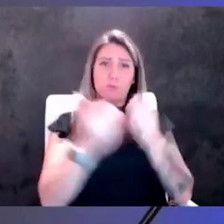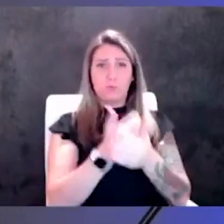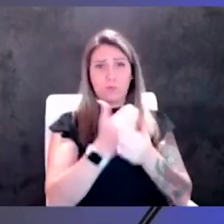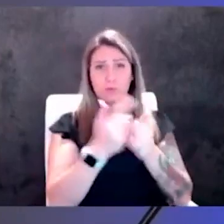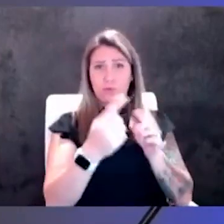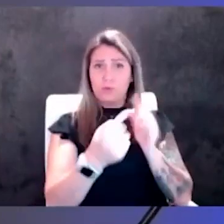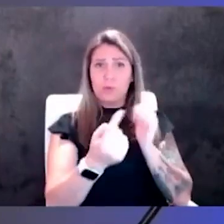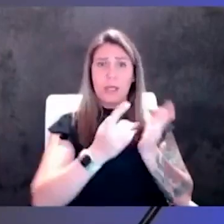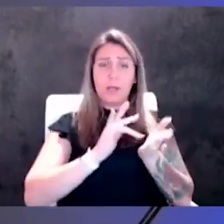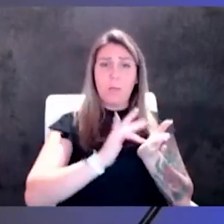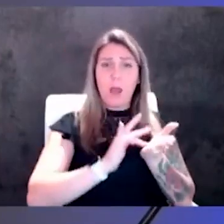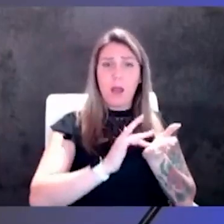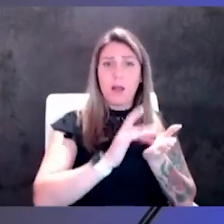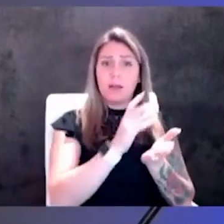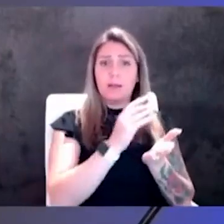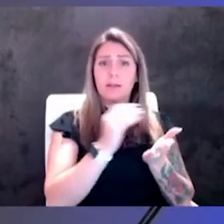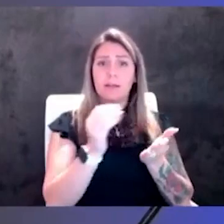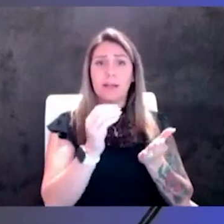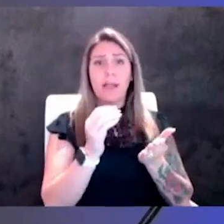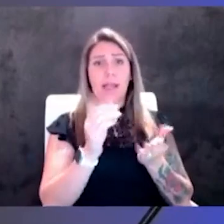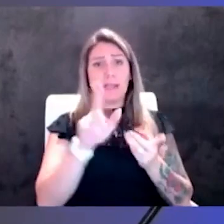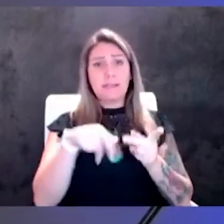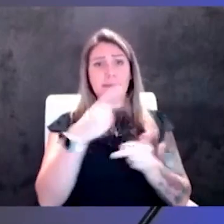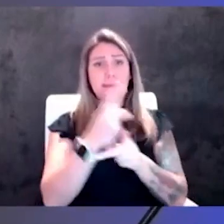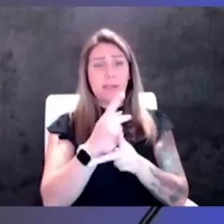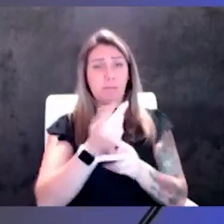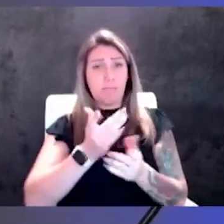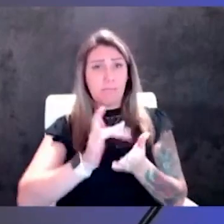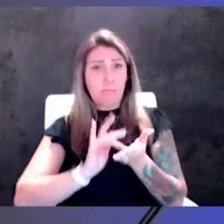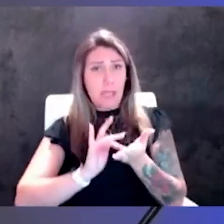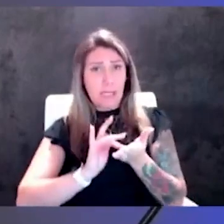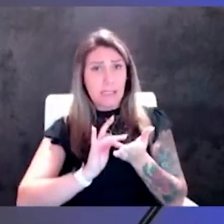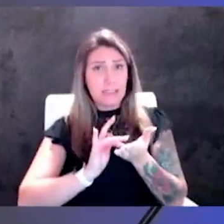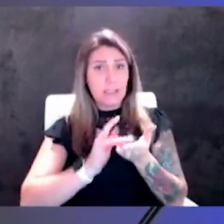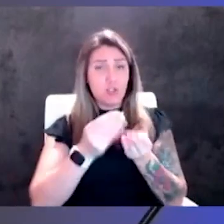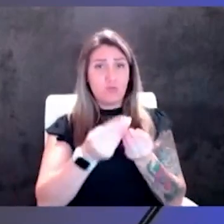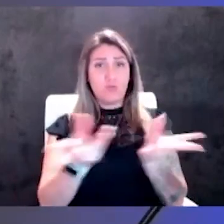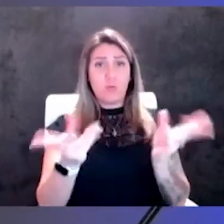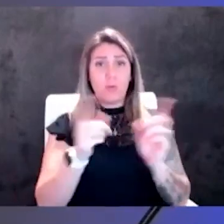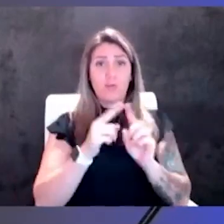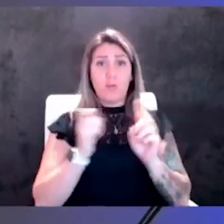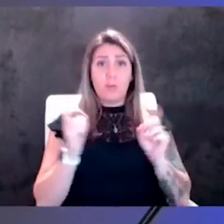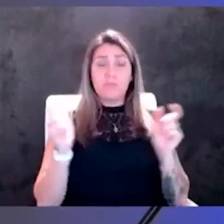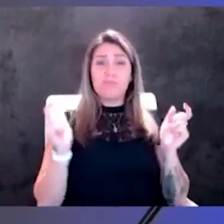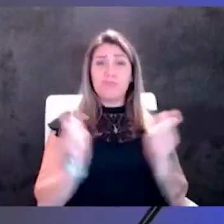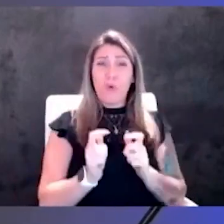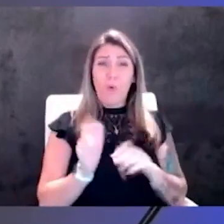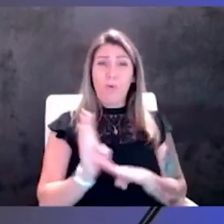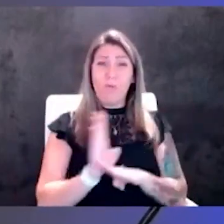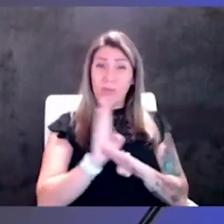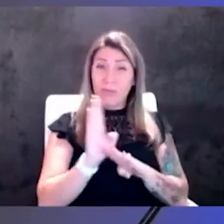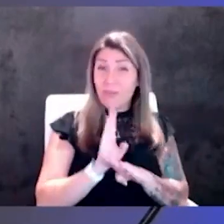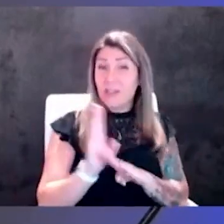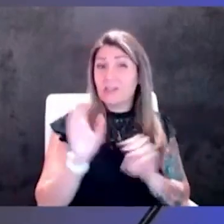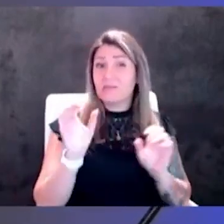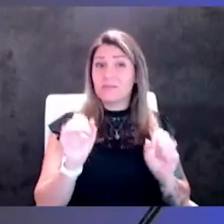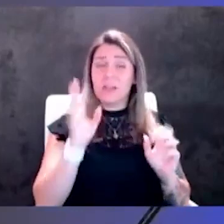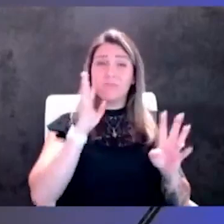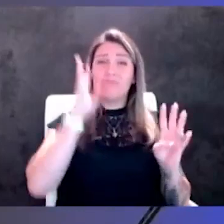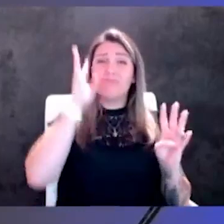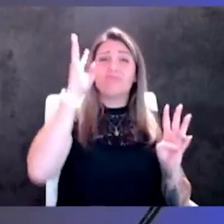and antibiotic type drugs that are coming out are coming from smaller companies who can innovate to produce